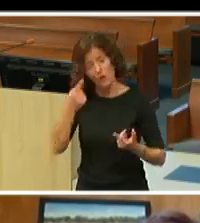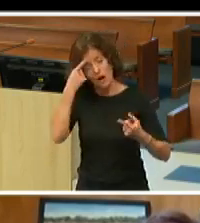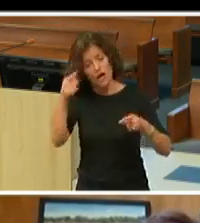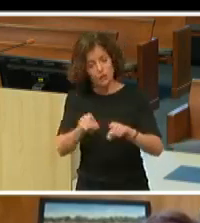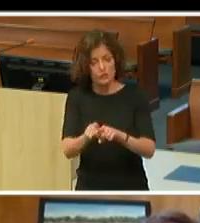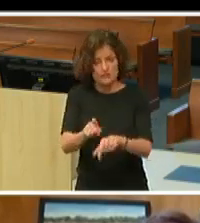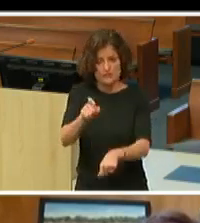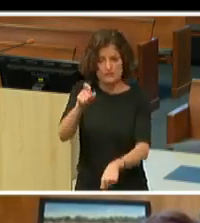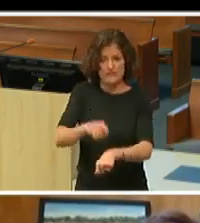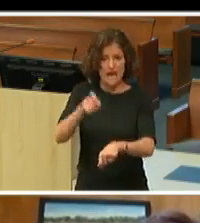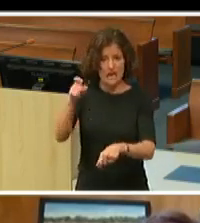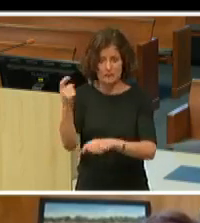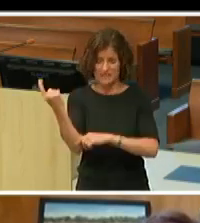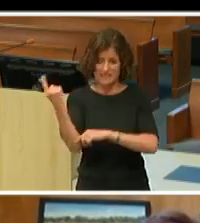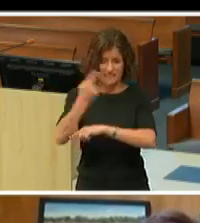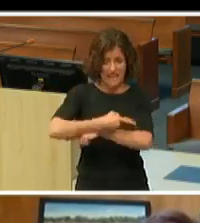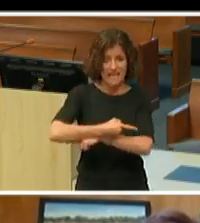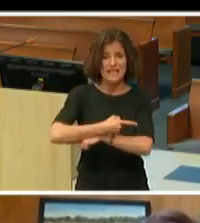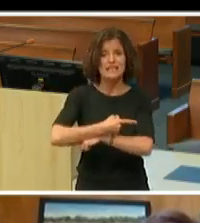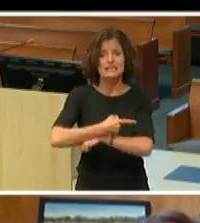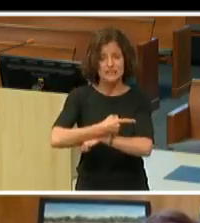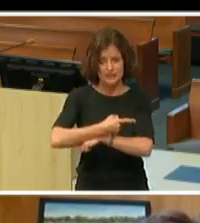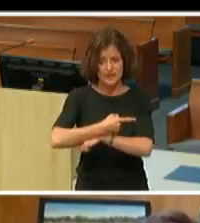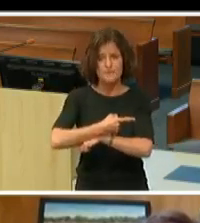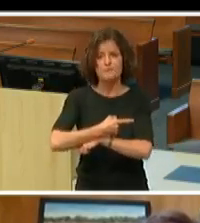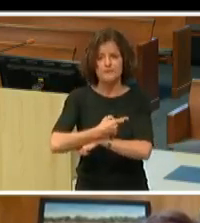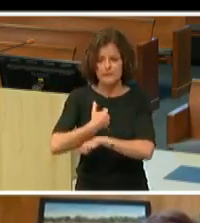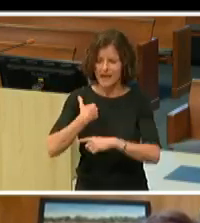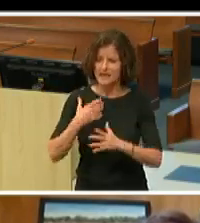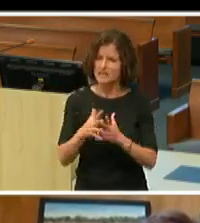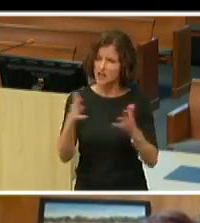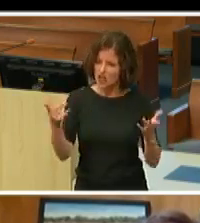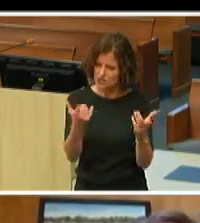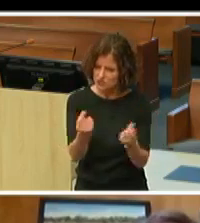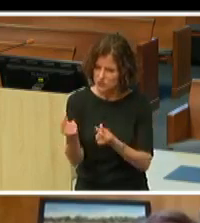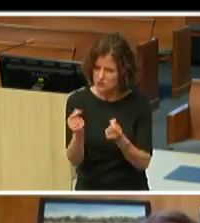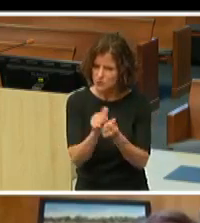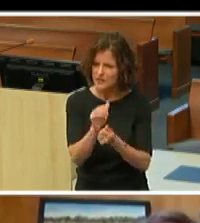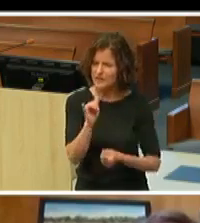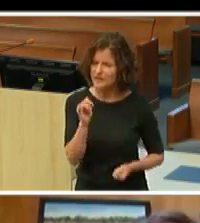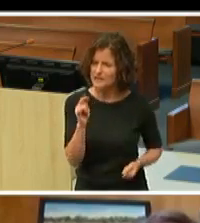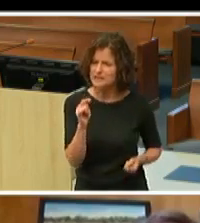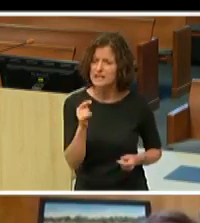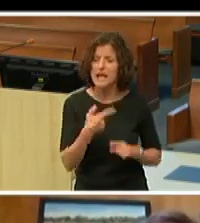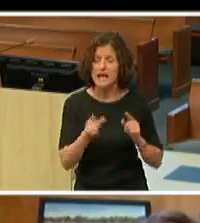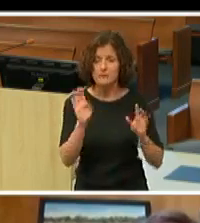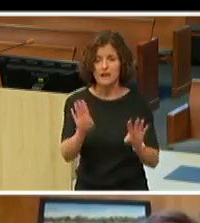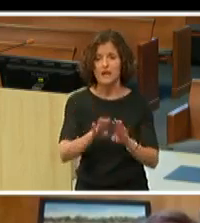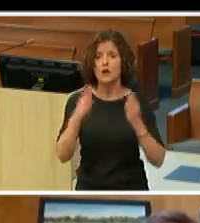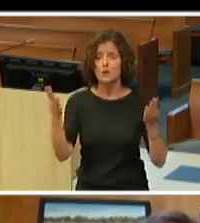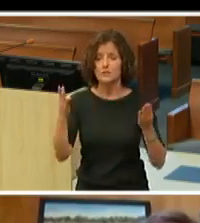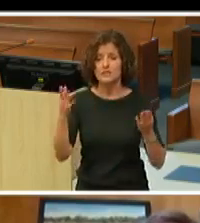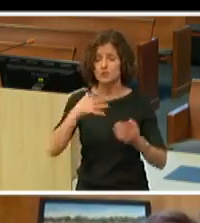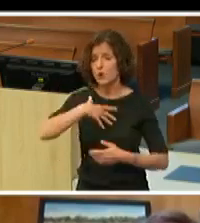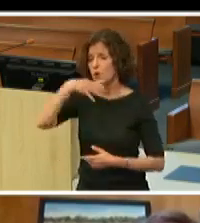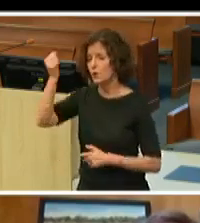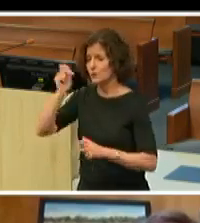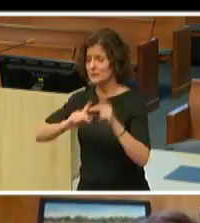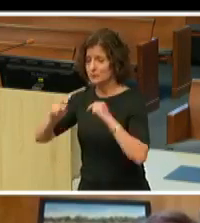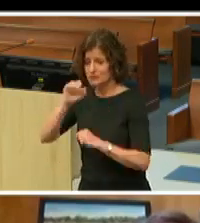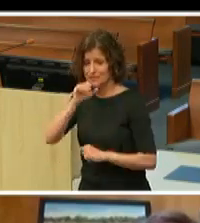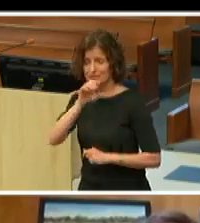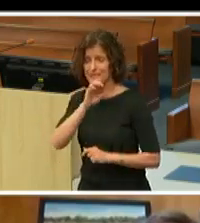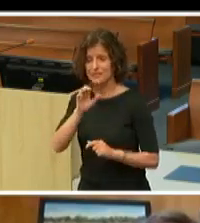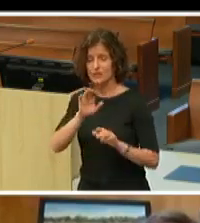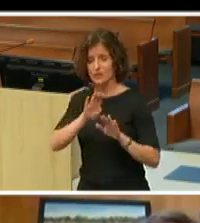timing, the time of day, I think has a whole lot to do with it. And by opening up to seniors in the morning, that's